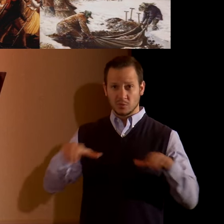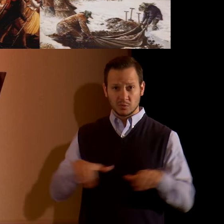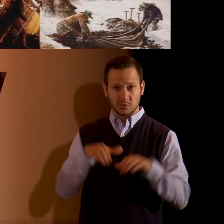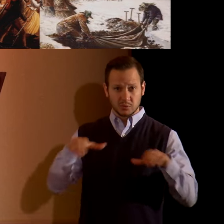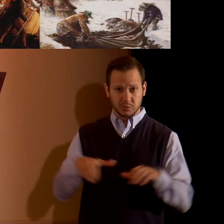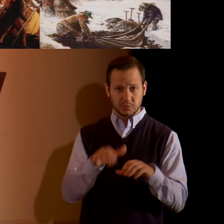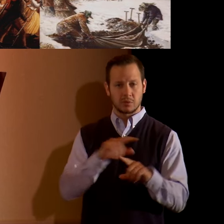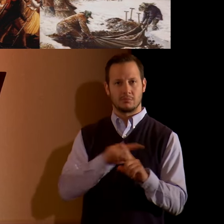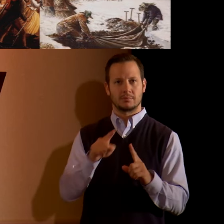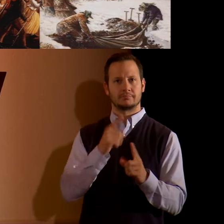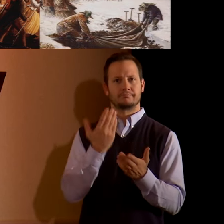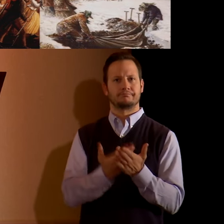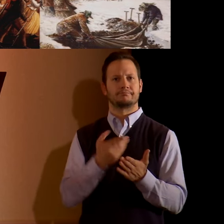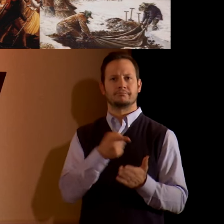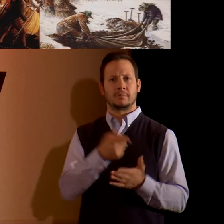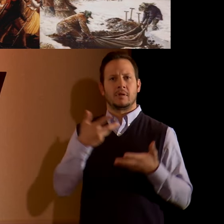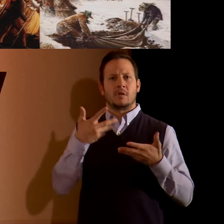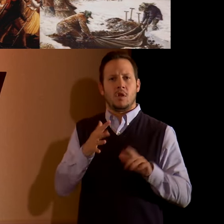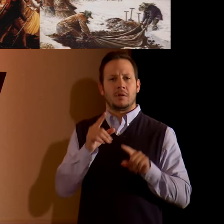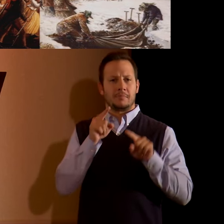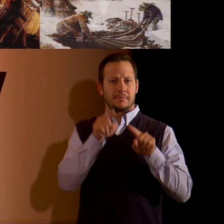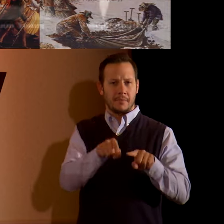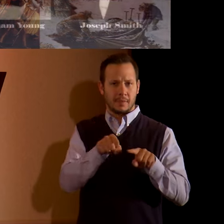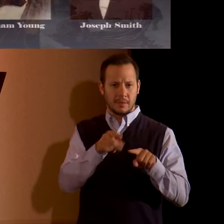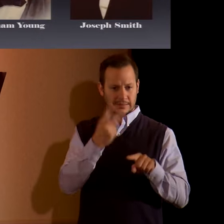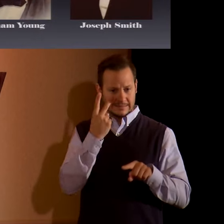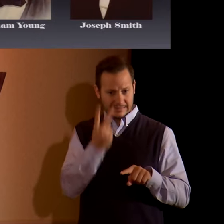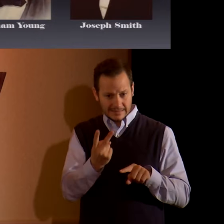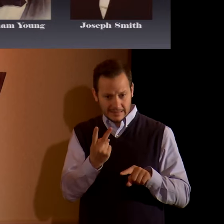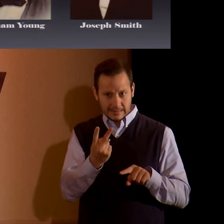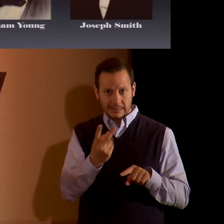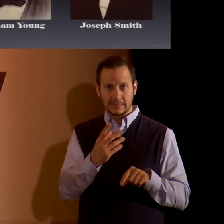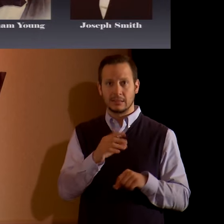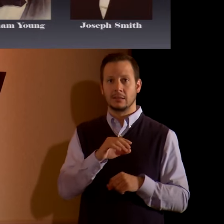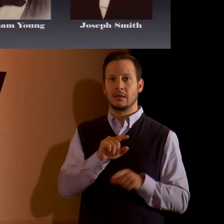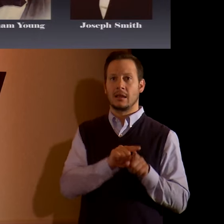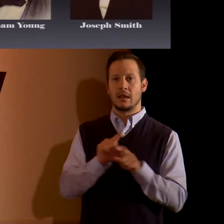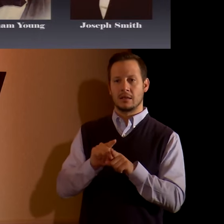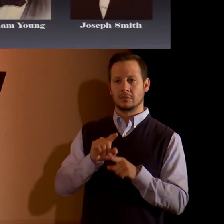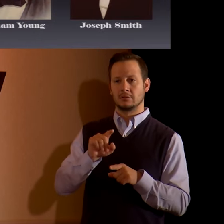even though many of them had been there watching firsthand as